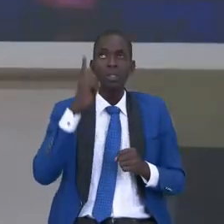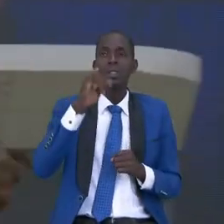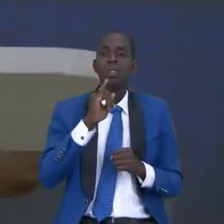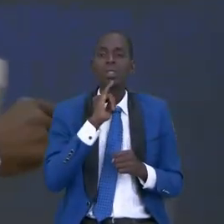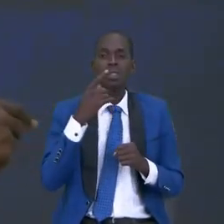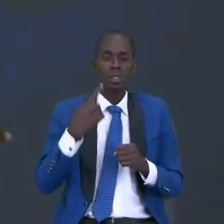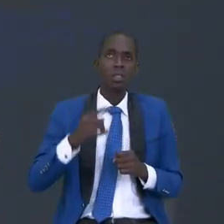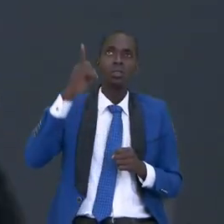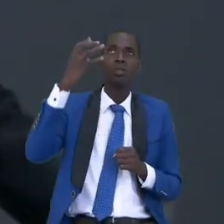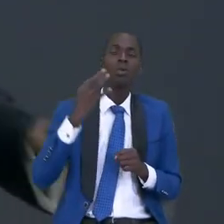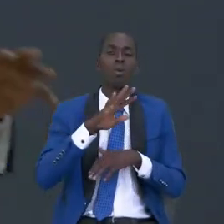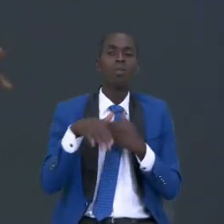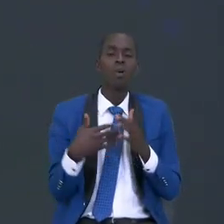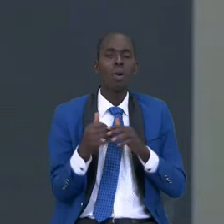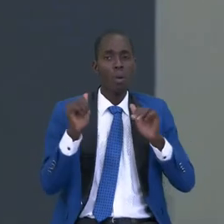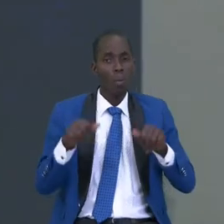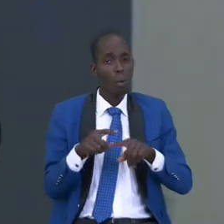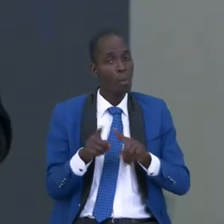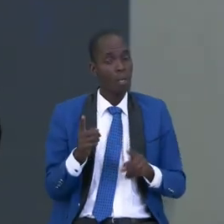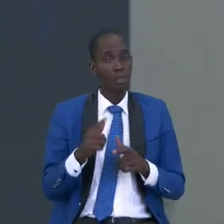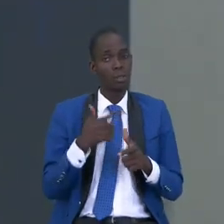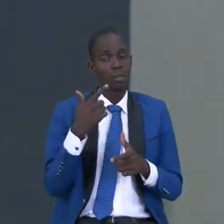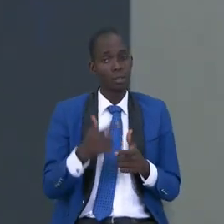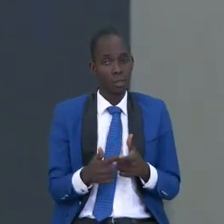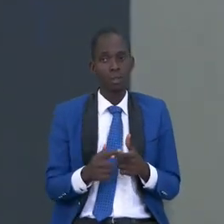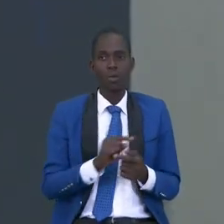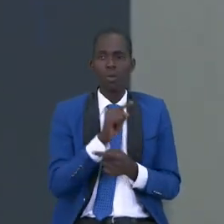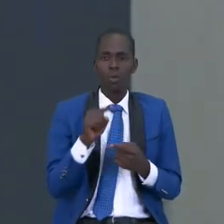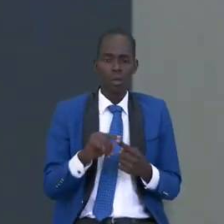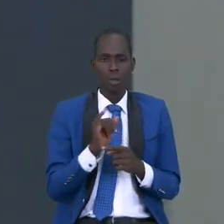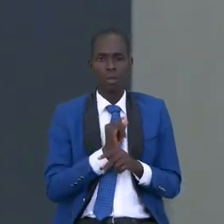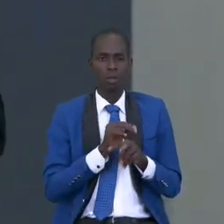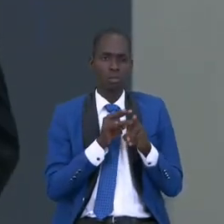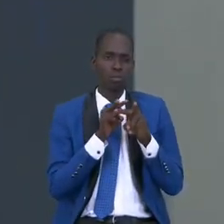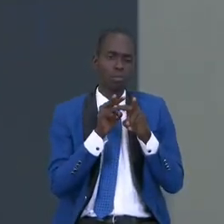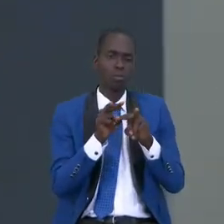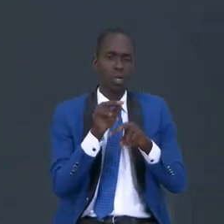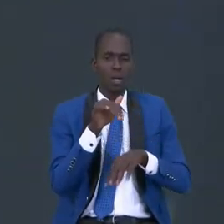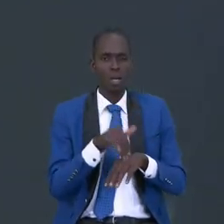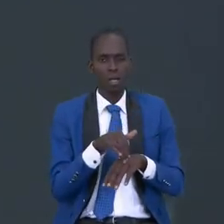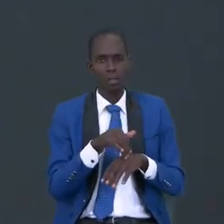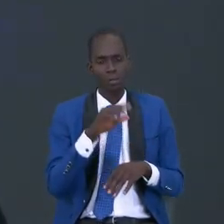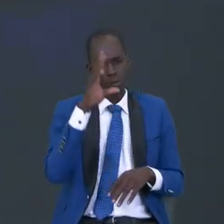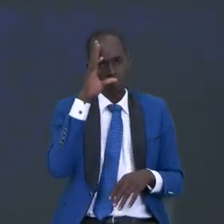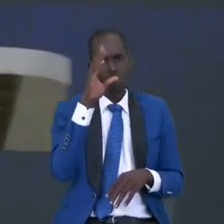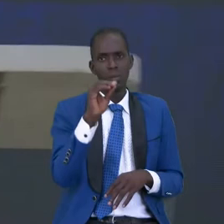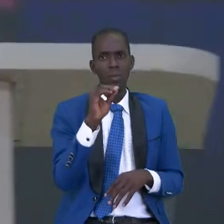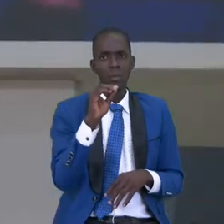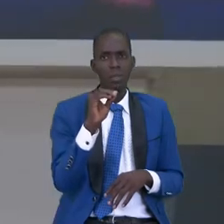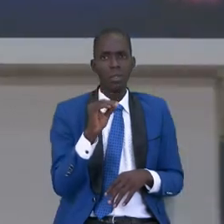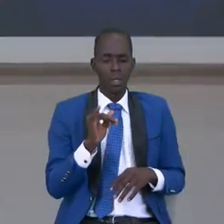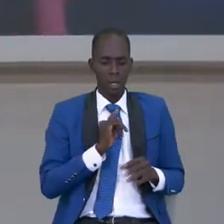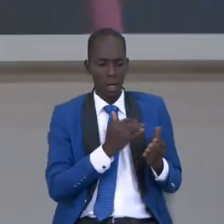all possibilities. But then when I look at man, I brought my child to